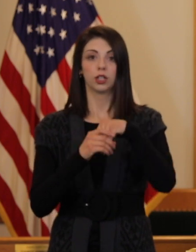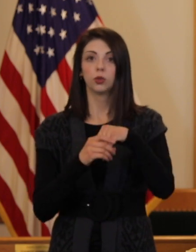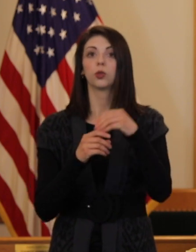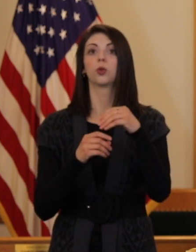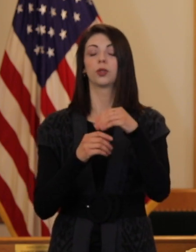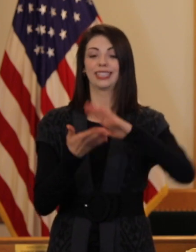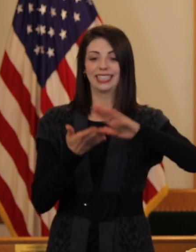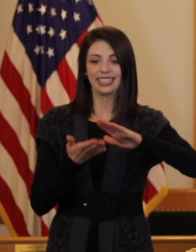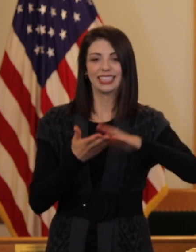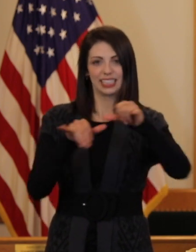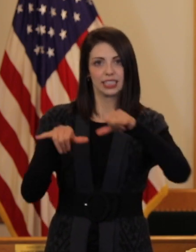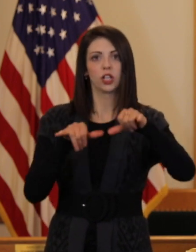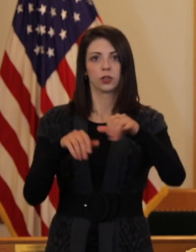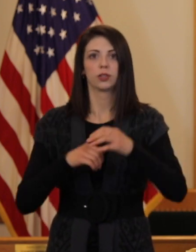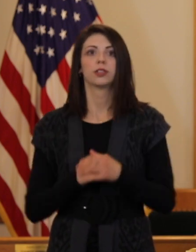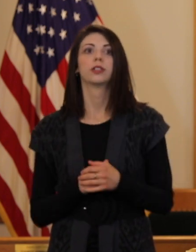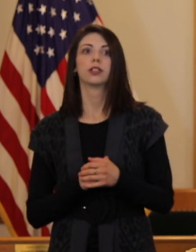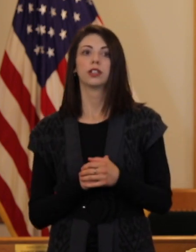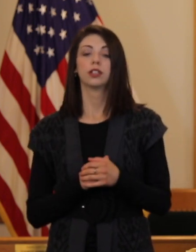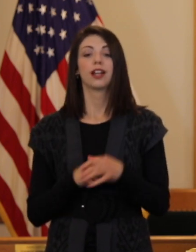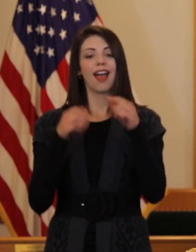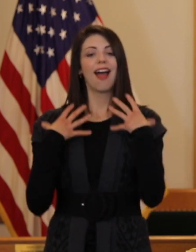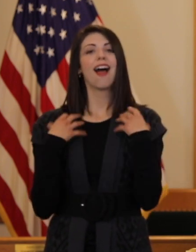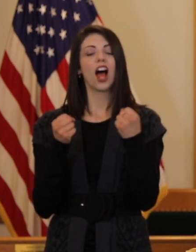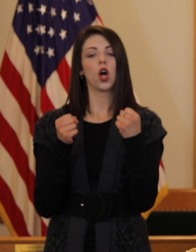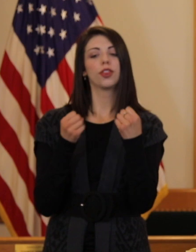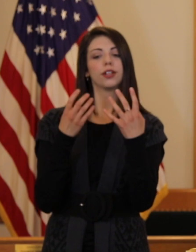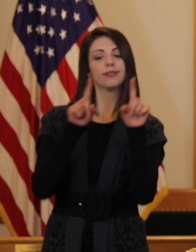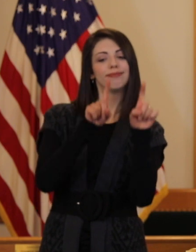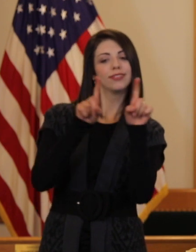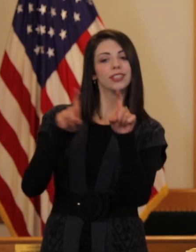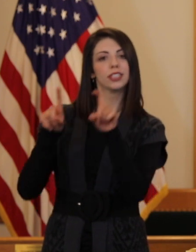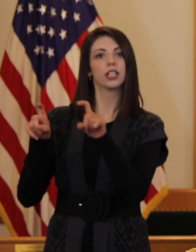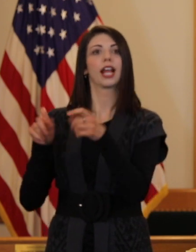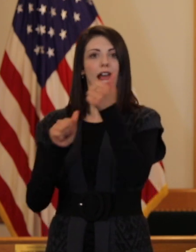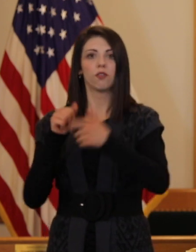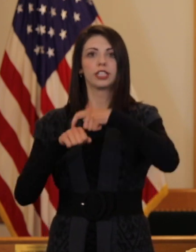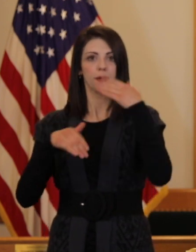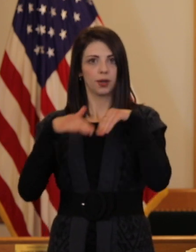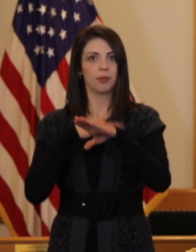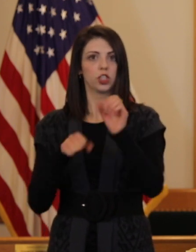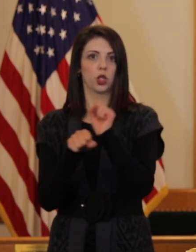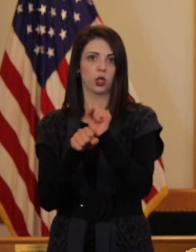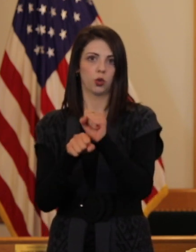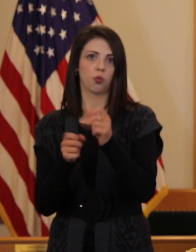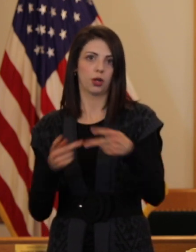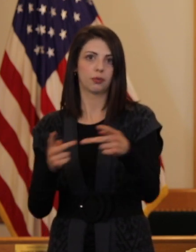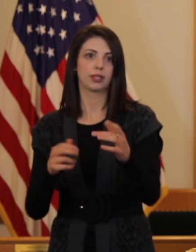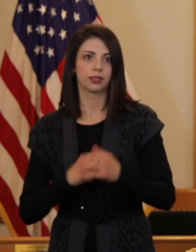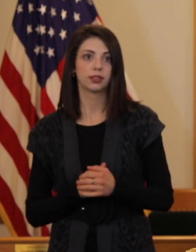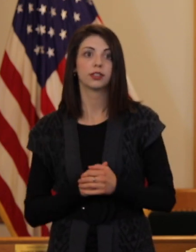standards. Enact a continuous health screening process for individuals to enter the workplace. Continue